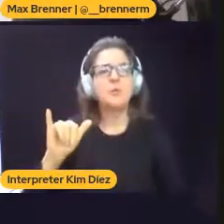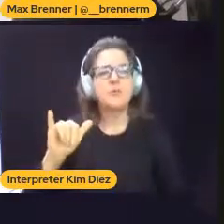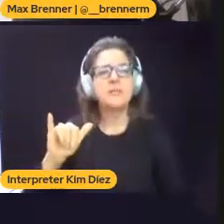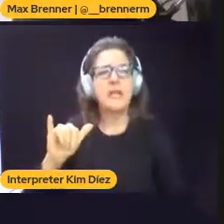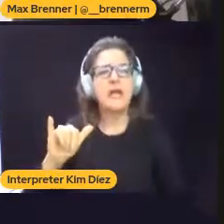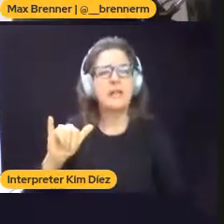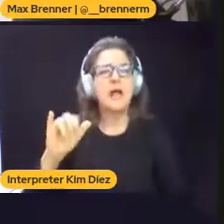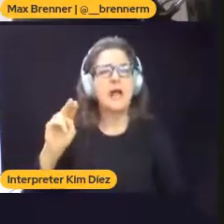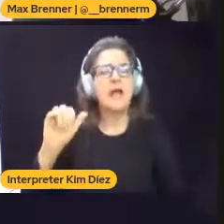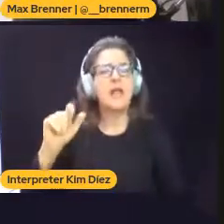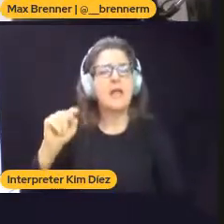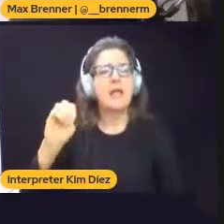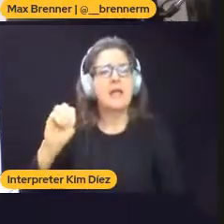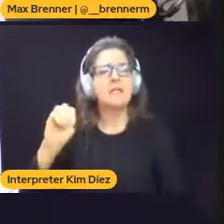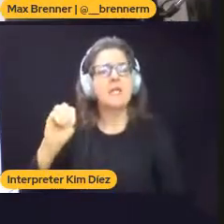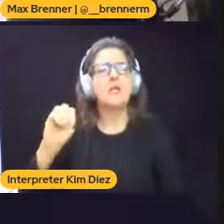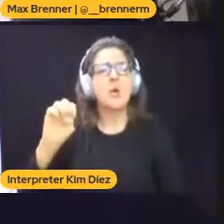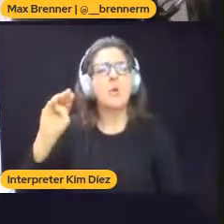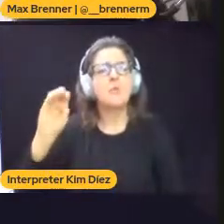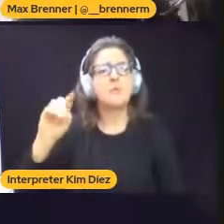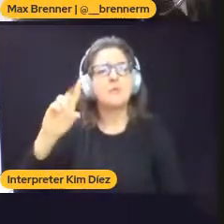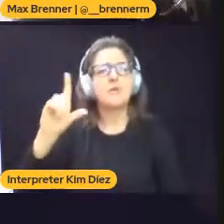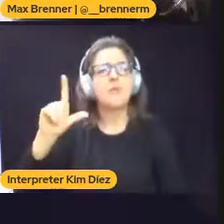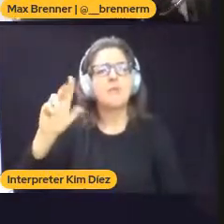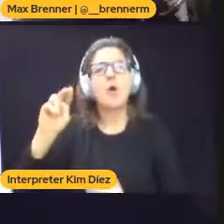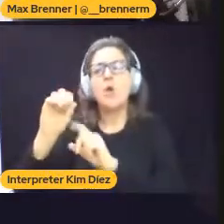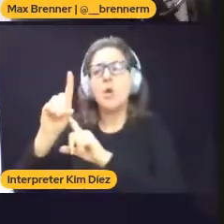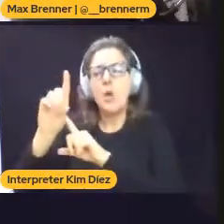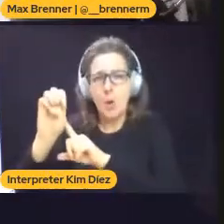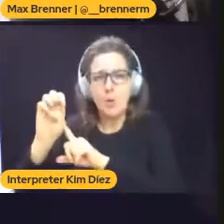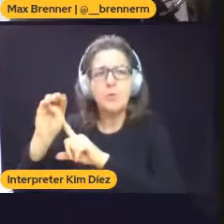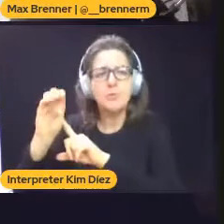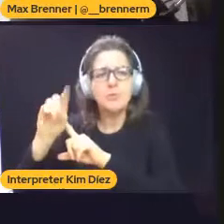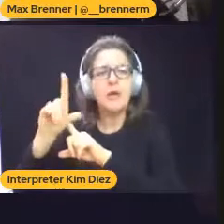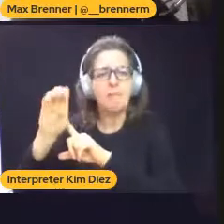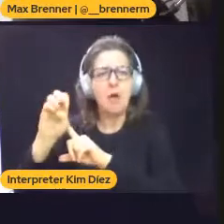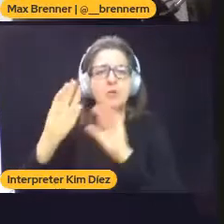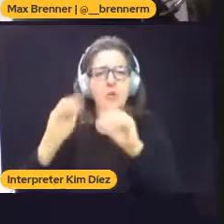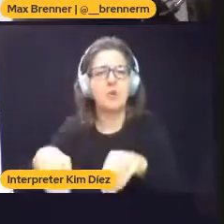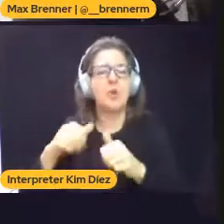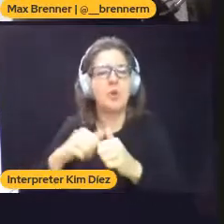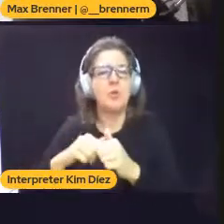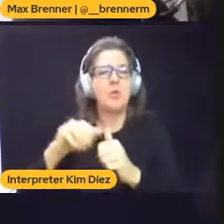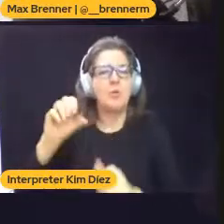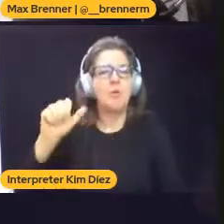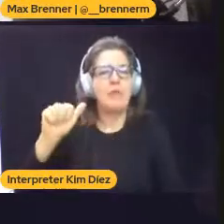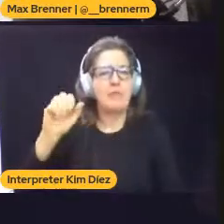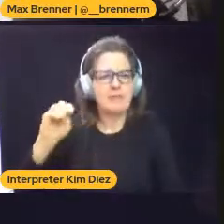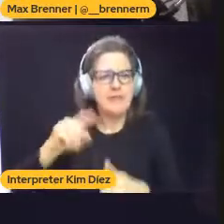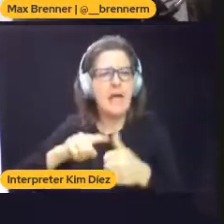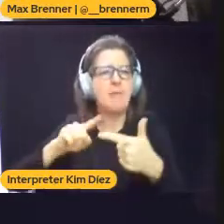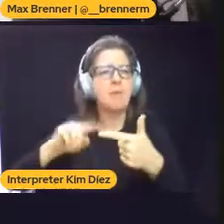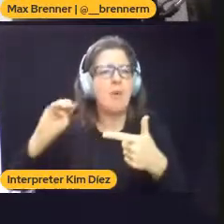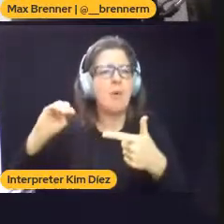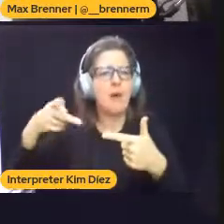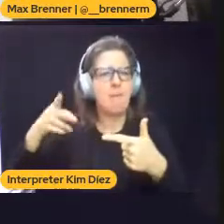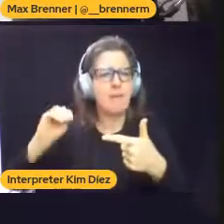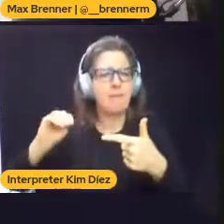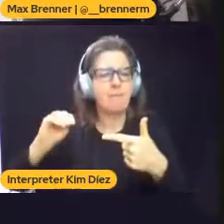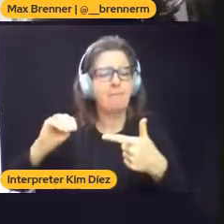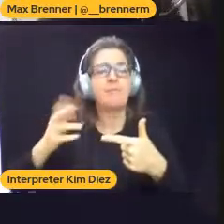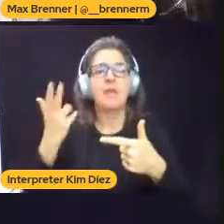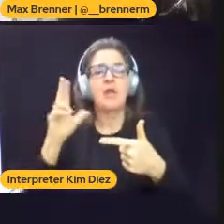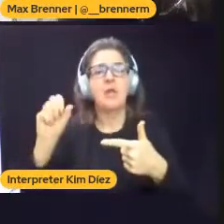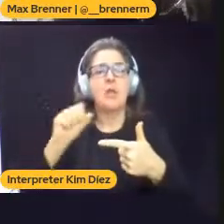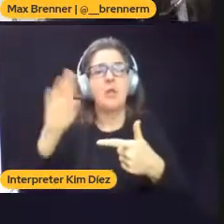you can usually install like all the other tools with yarn or npm. And then there are three subcommands. First one is